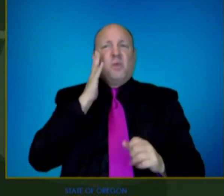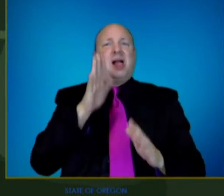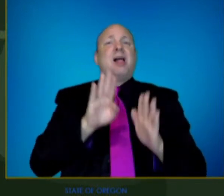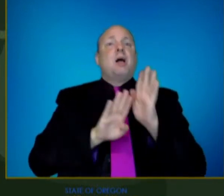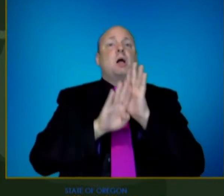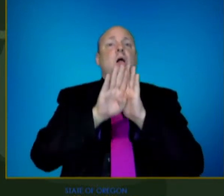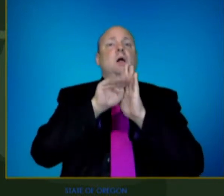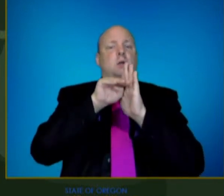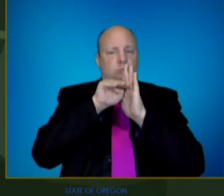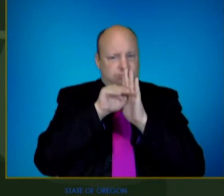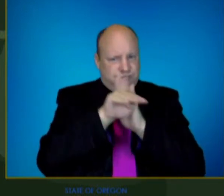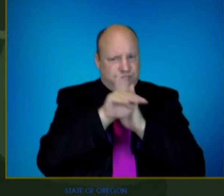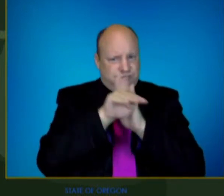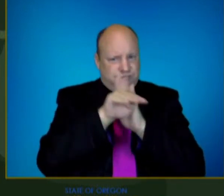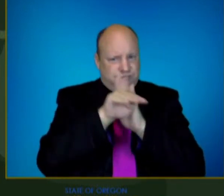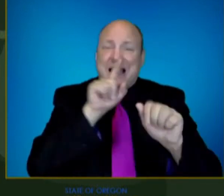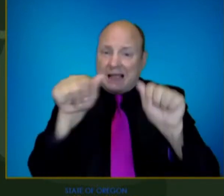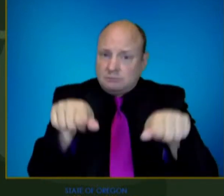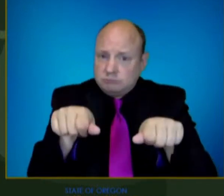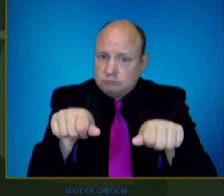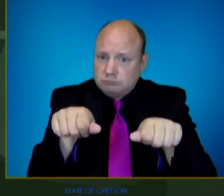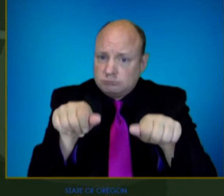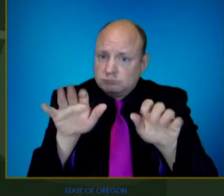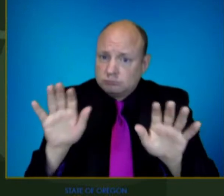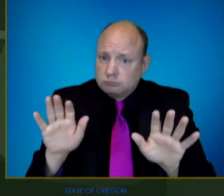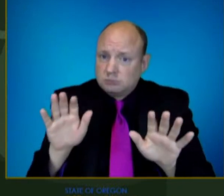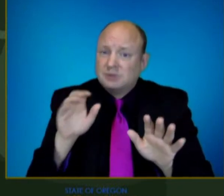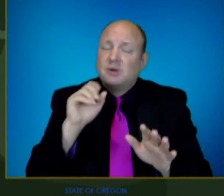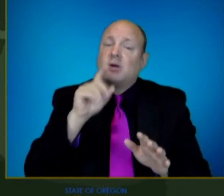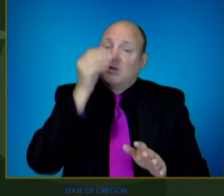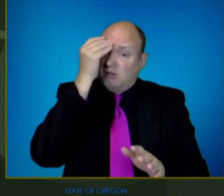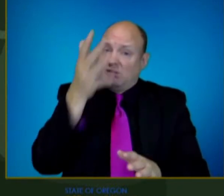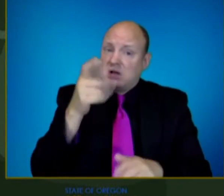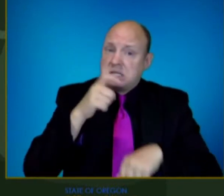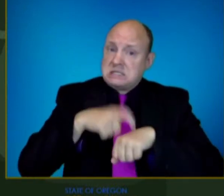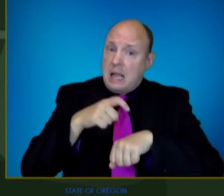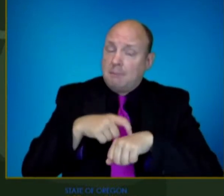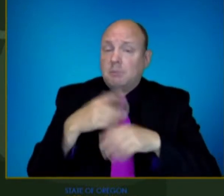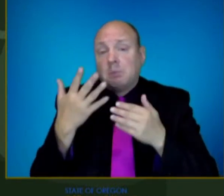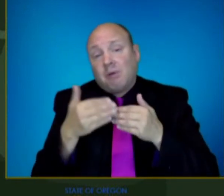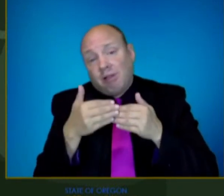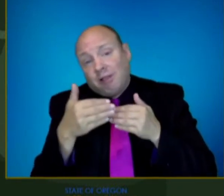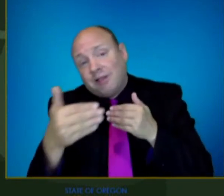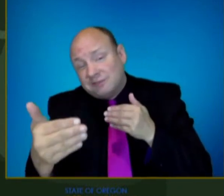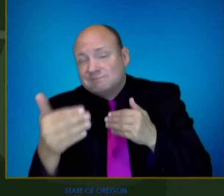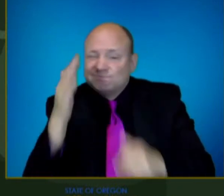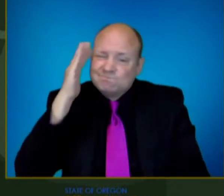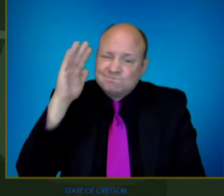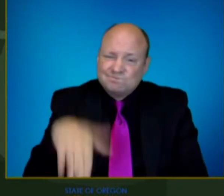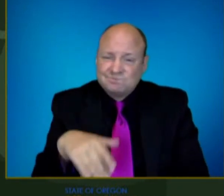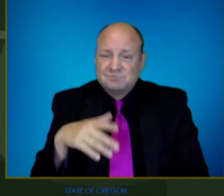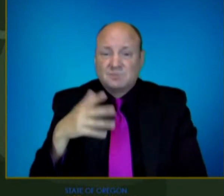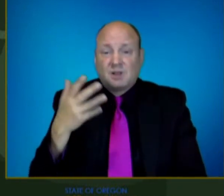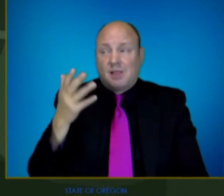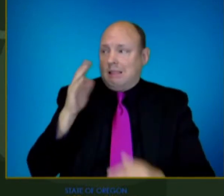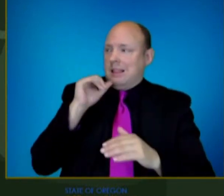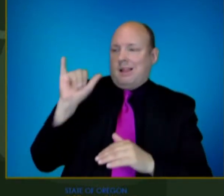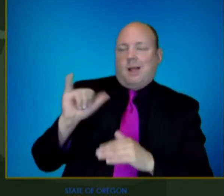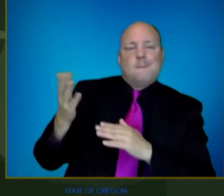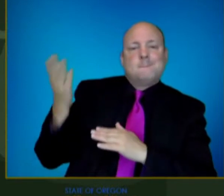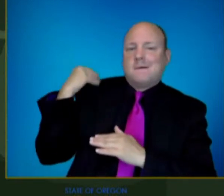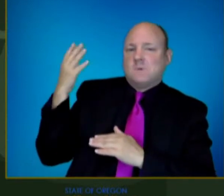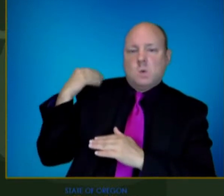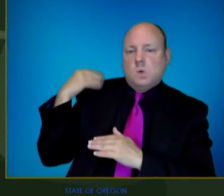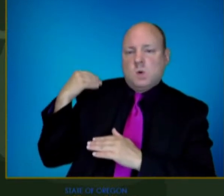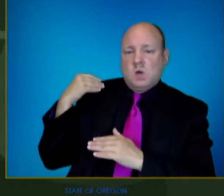overnight, but it will happen. Oregonians have done this again very dramatically around Thanksgiving, and we are near a point